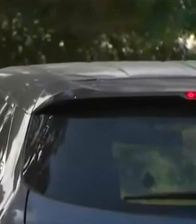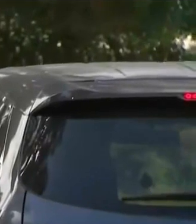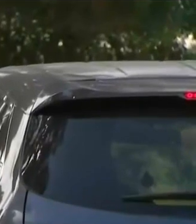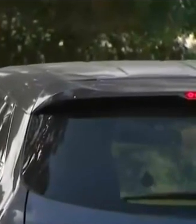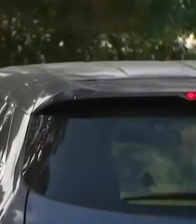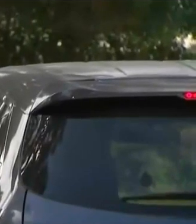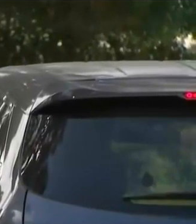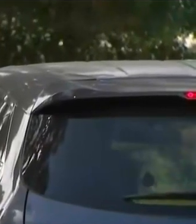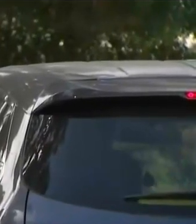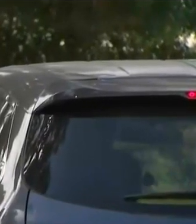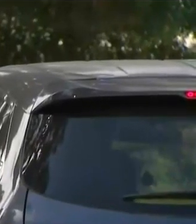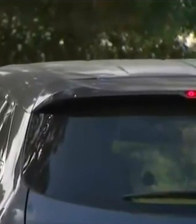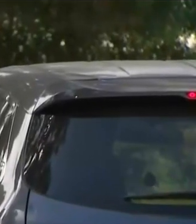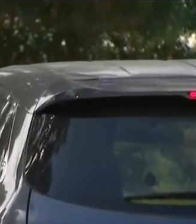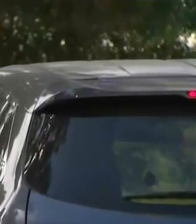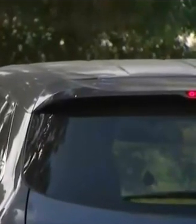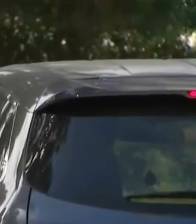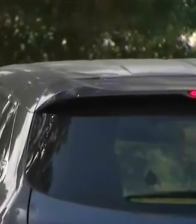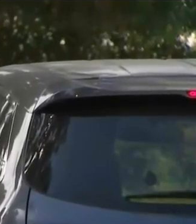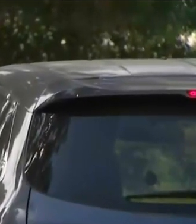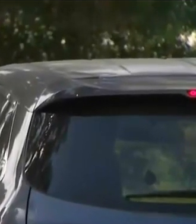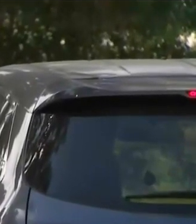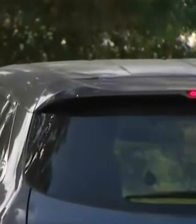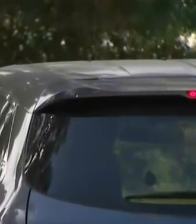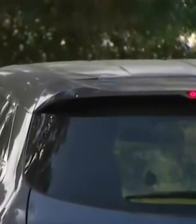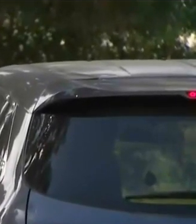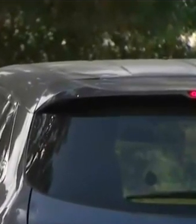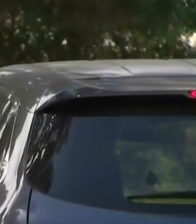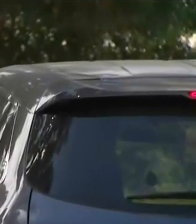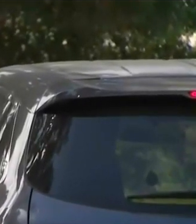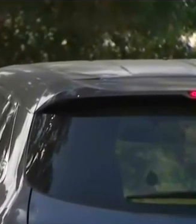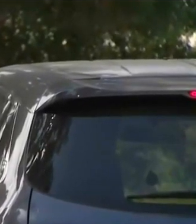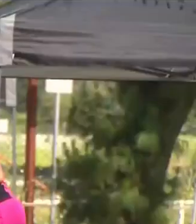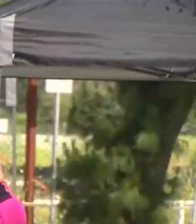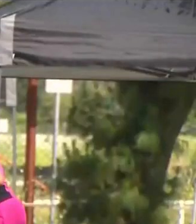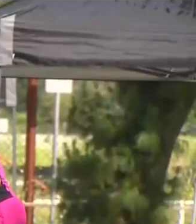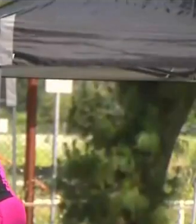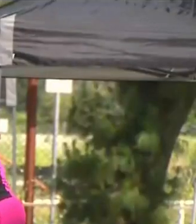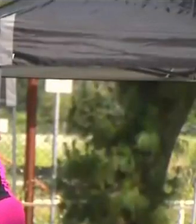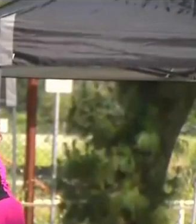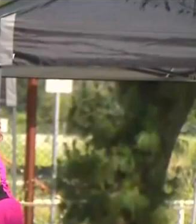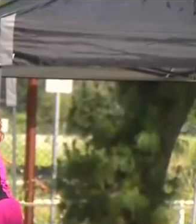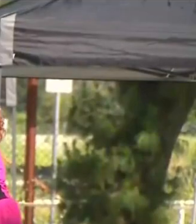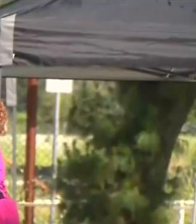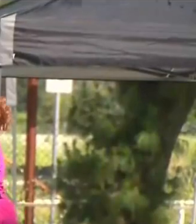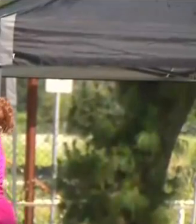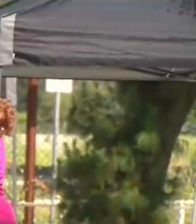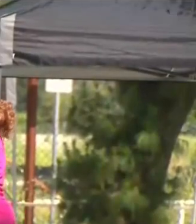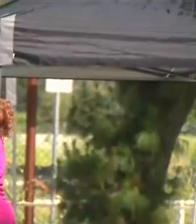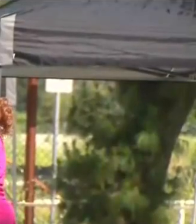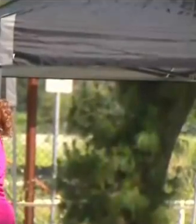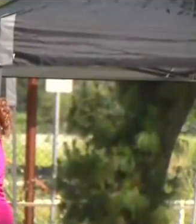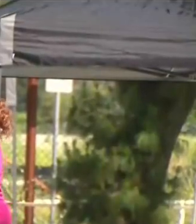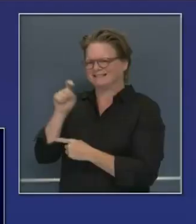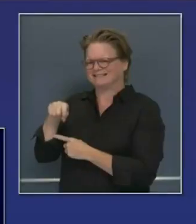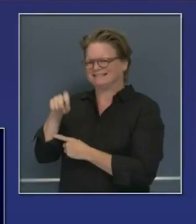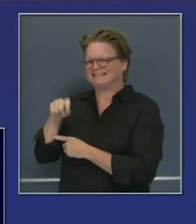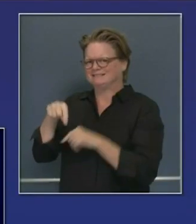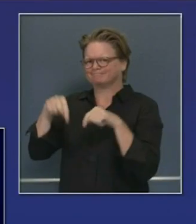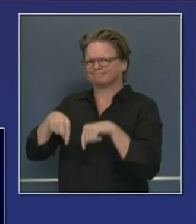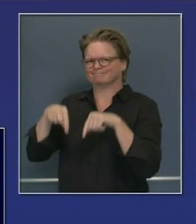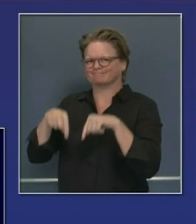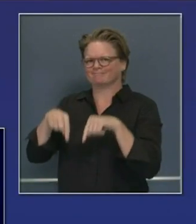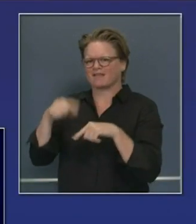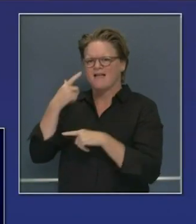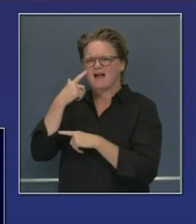announcement of a new lab, the governor says will double the state's testing capacity, lower costs of testing, and get results back faster. We